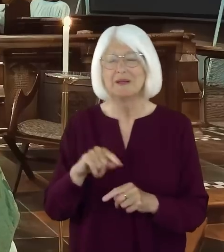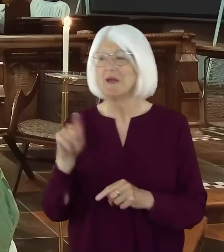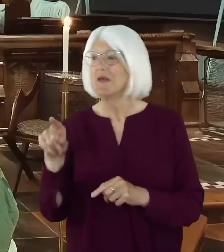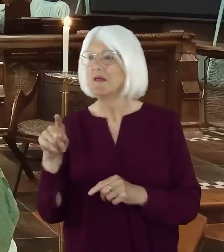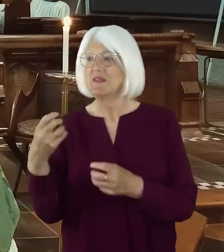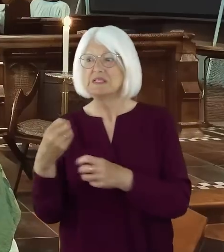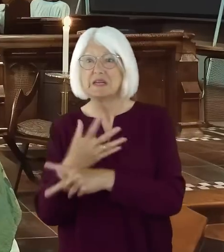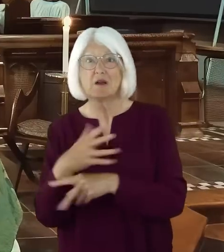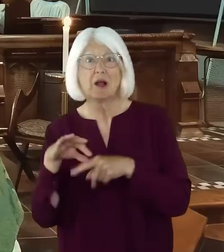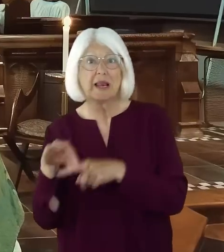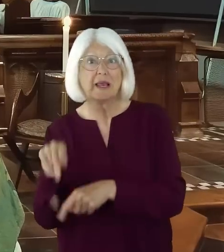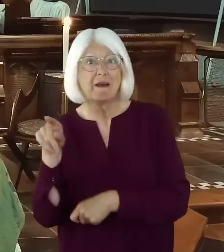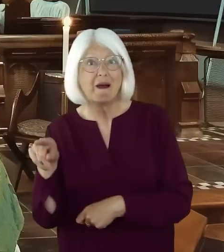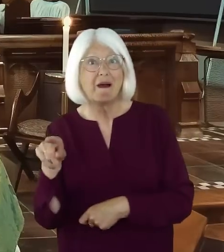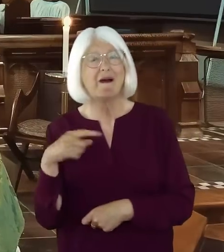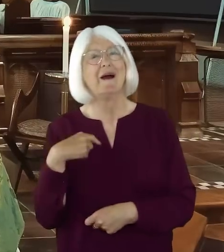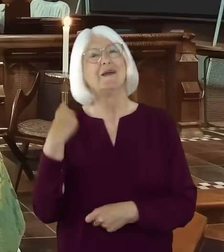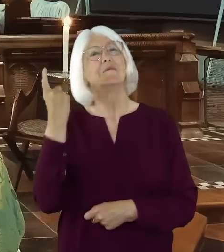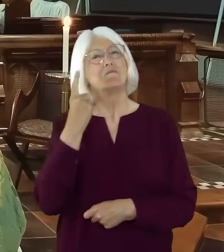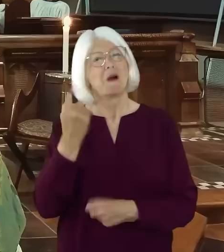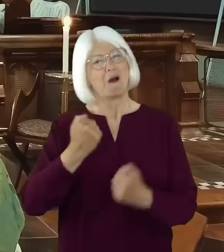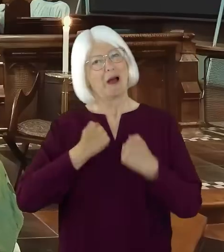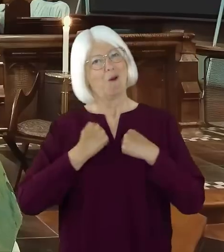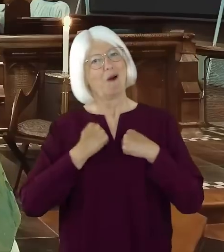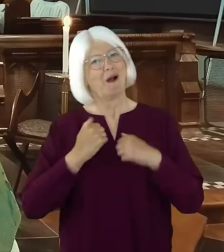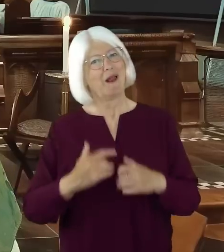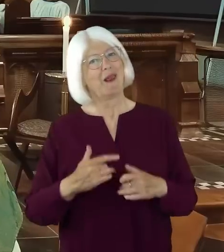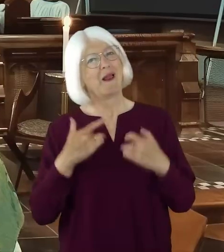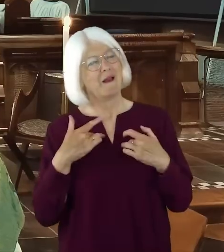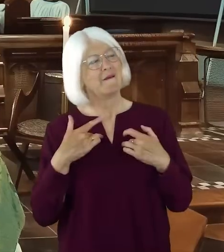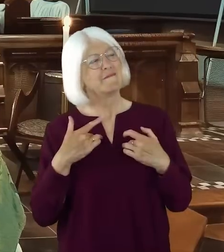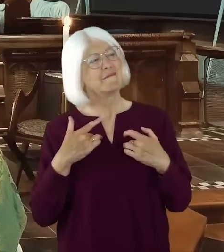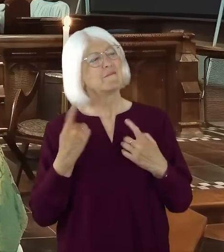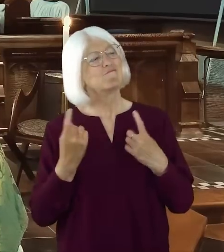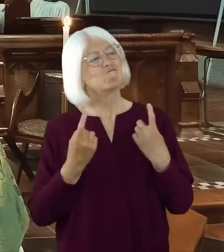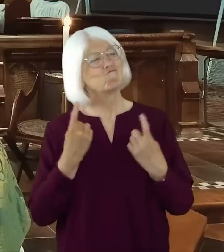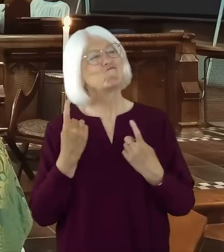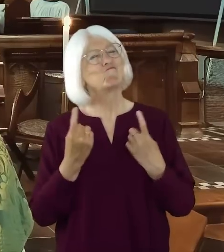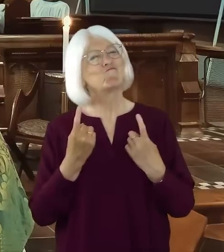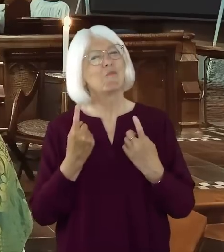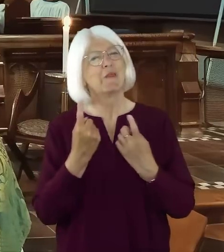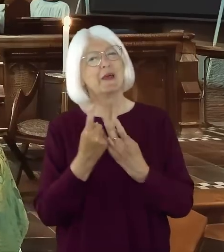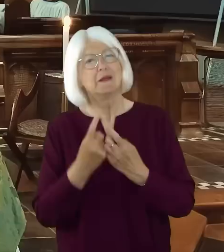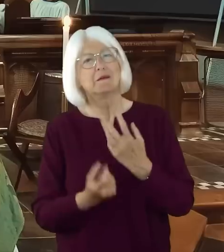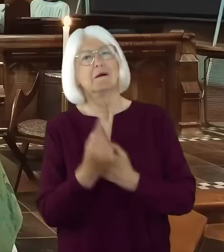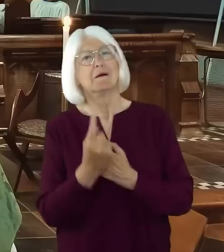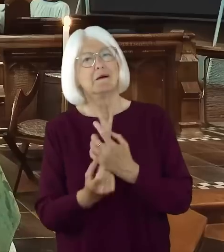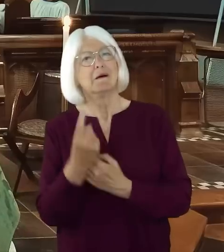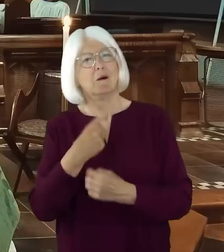the synagogue leader, let's also today reflect on our own lives, on those things that we